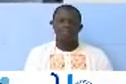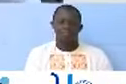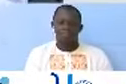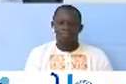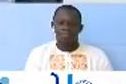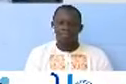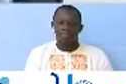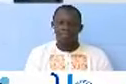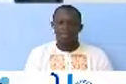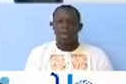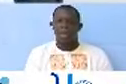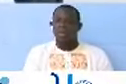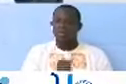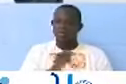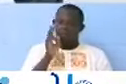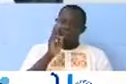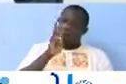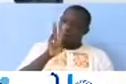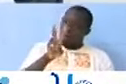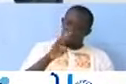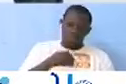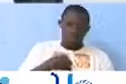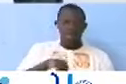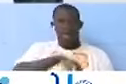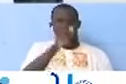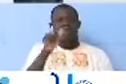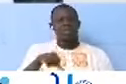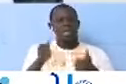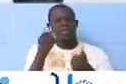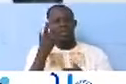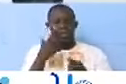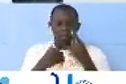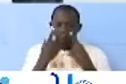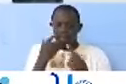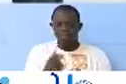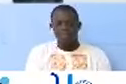He looked at me and cried.